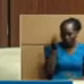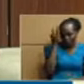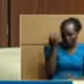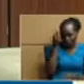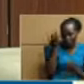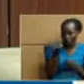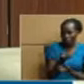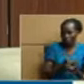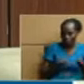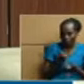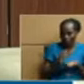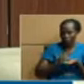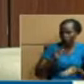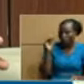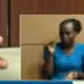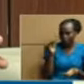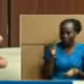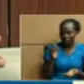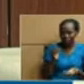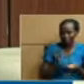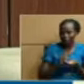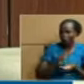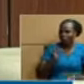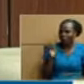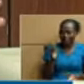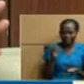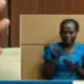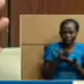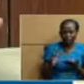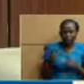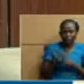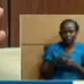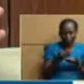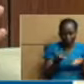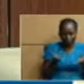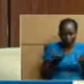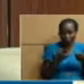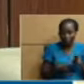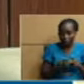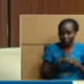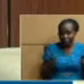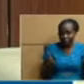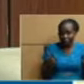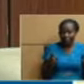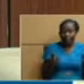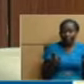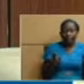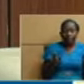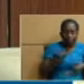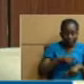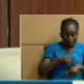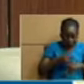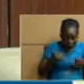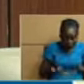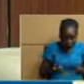is the most, in terms of resourcing, probably forgotten, apart from the legal and policy framework, which is very supportive. But during this time,